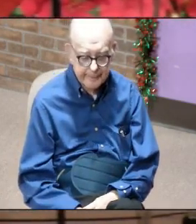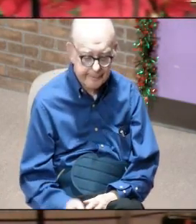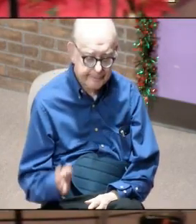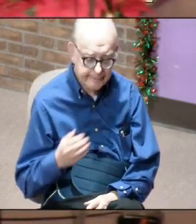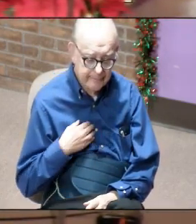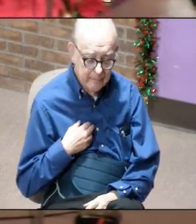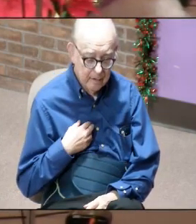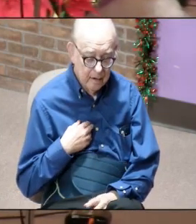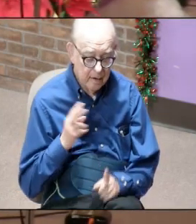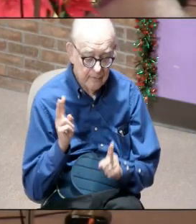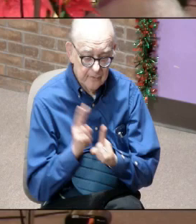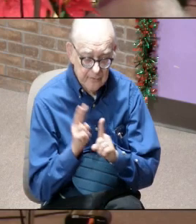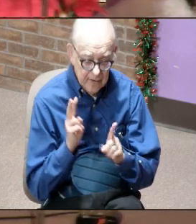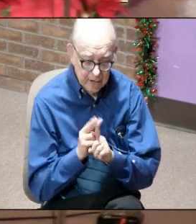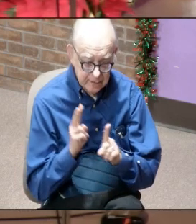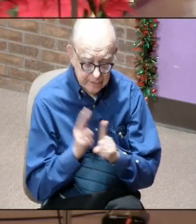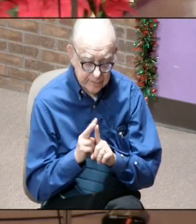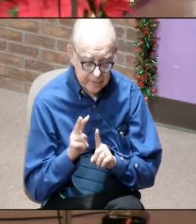We have violence.